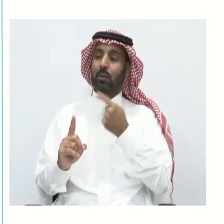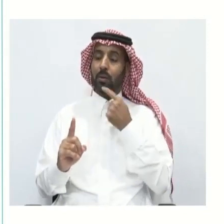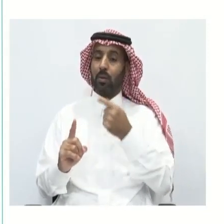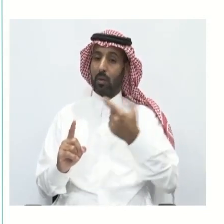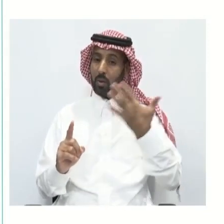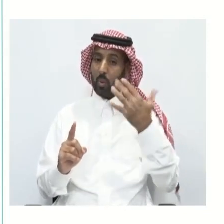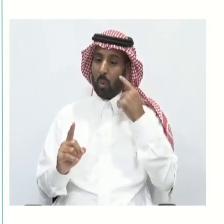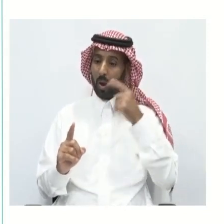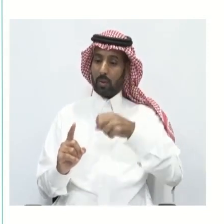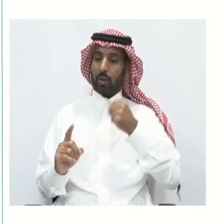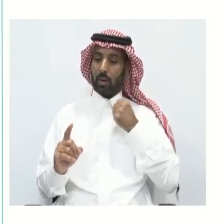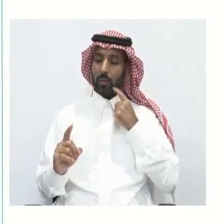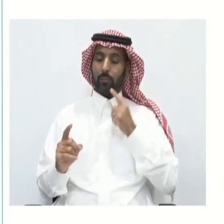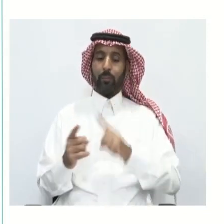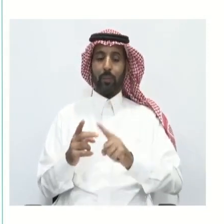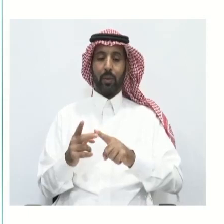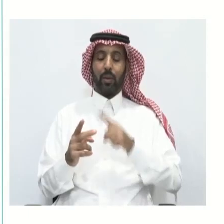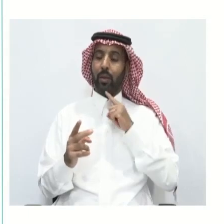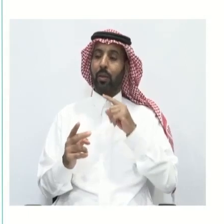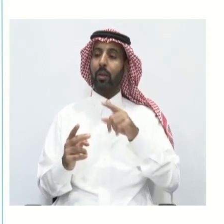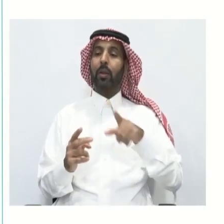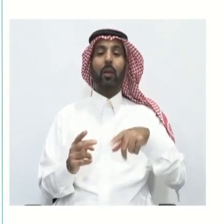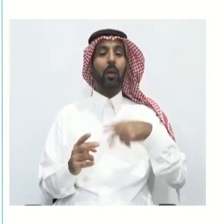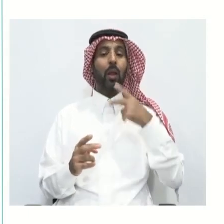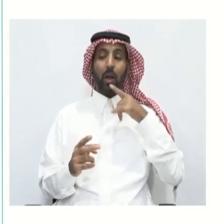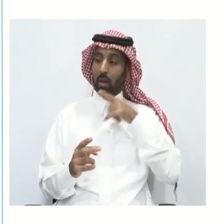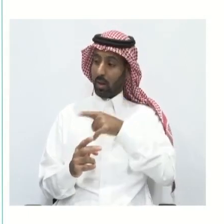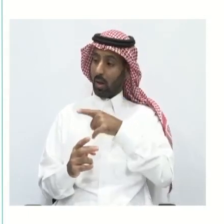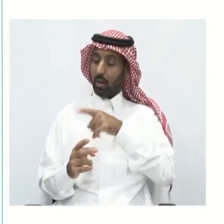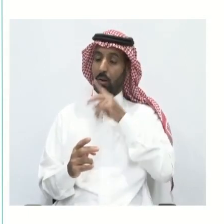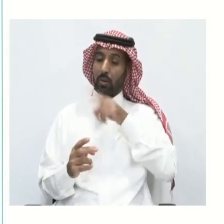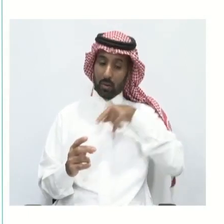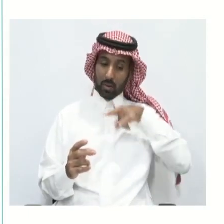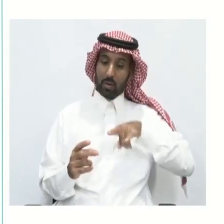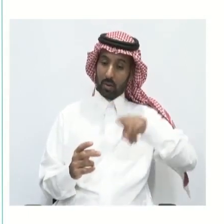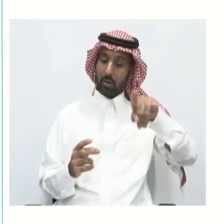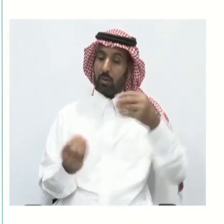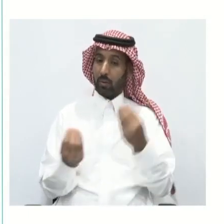one, are they going to travel? Are they going